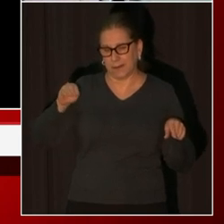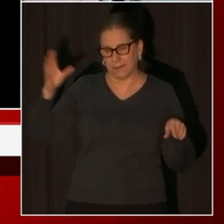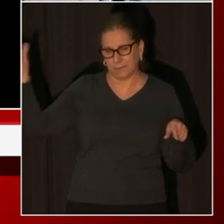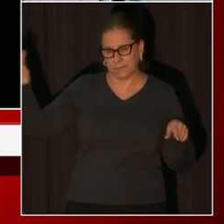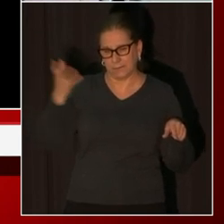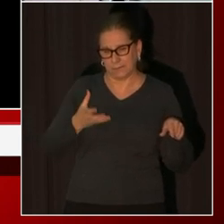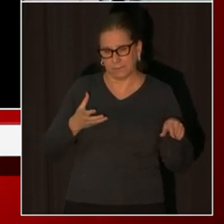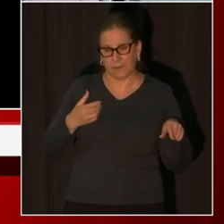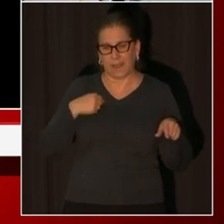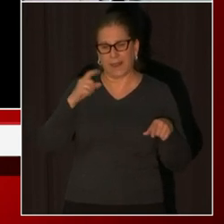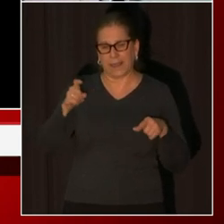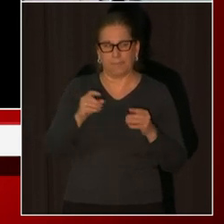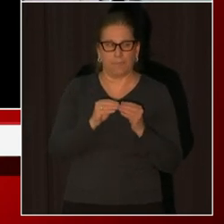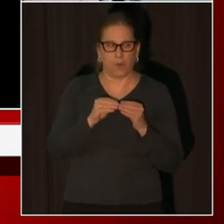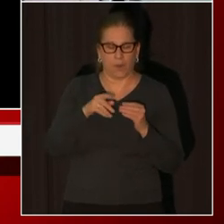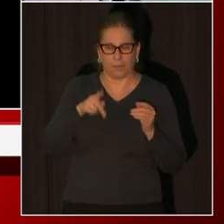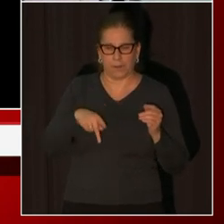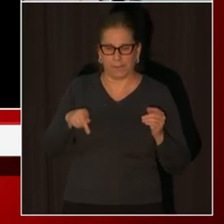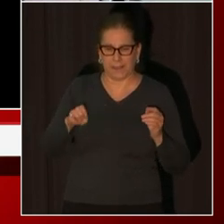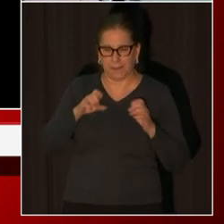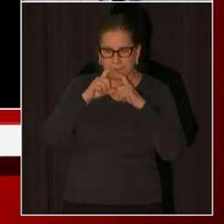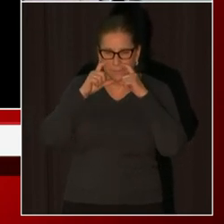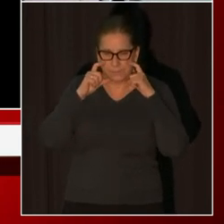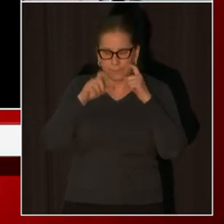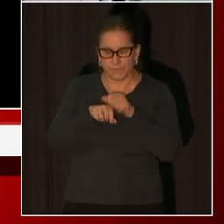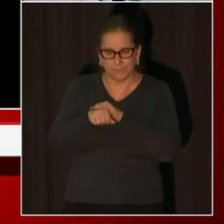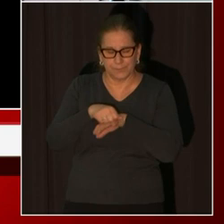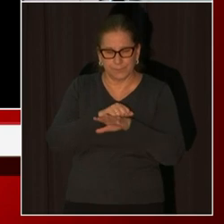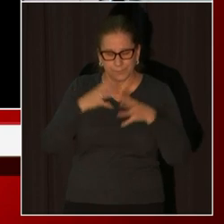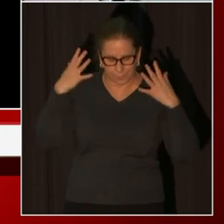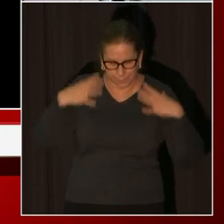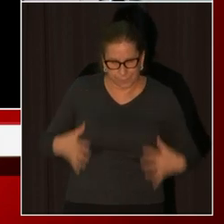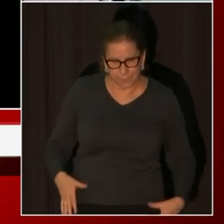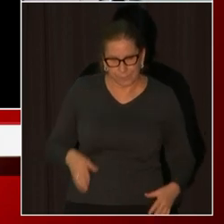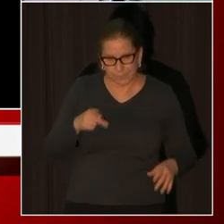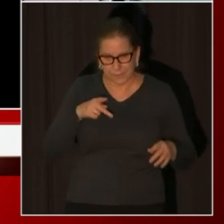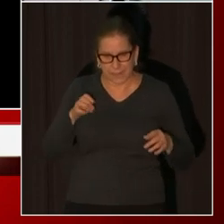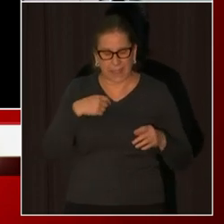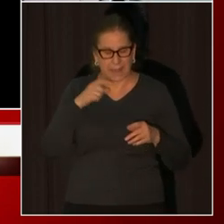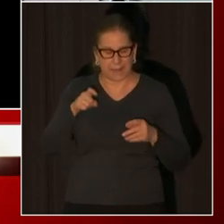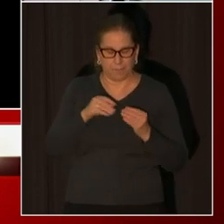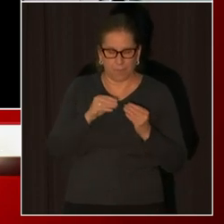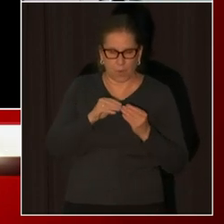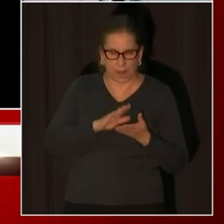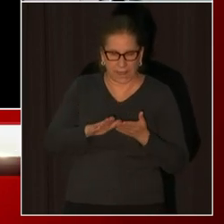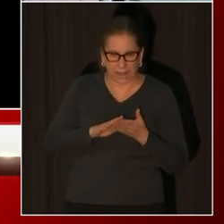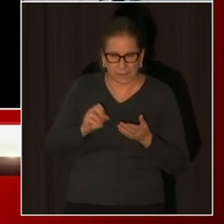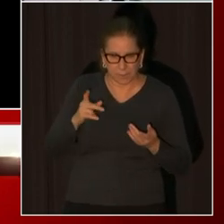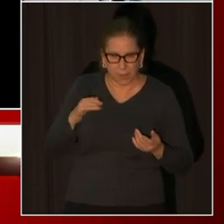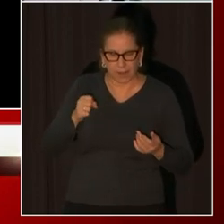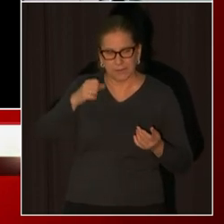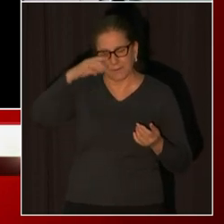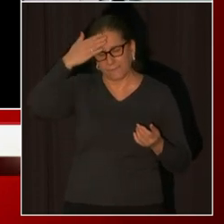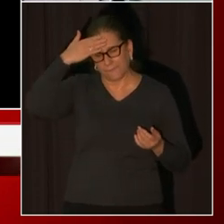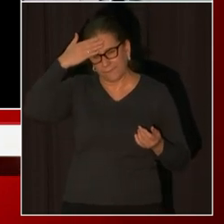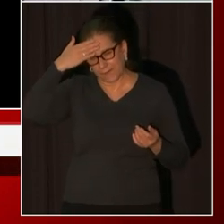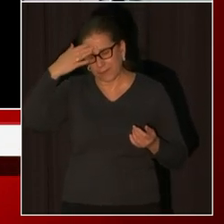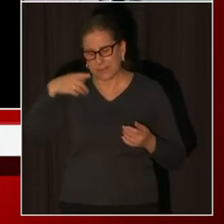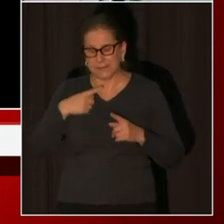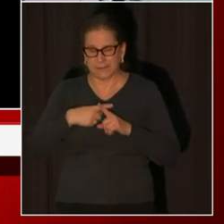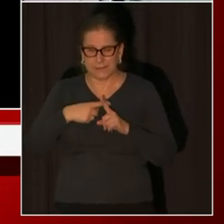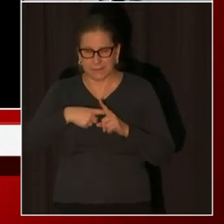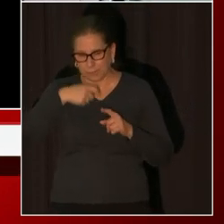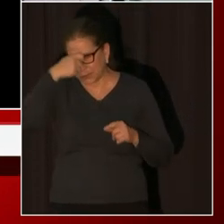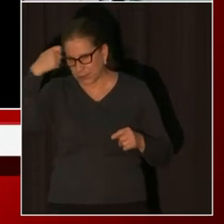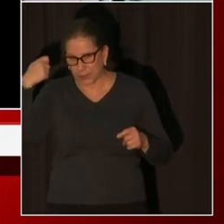PPE and we need physical build-outs and sanitizers and thermometers for when we begin to reopen various aspects of DC.